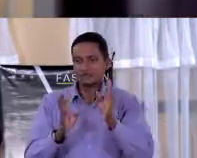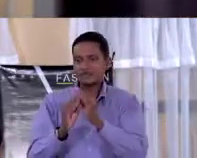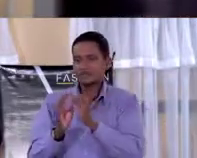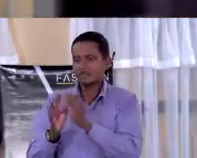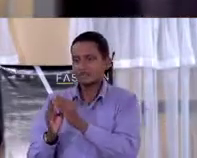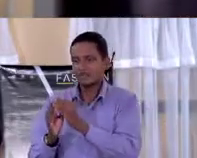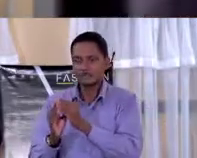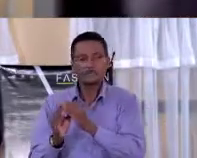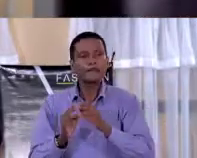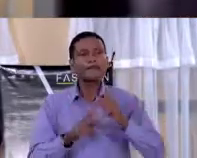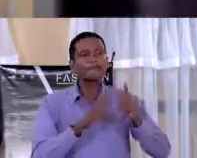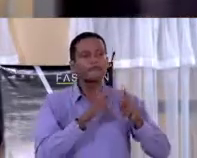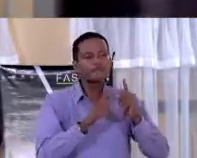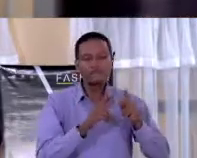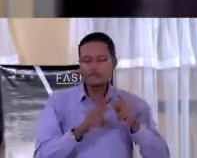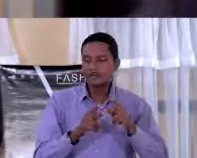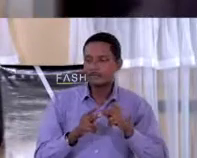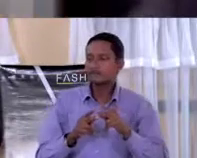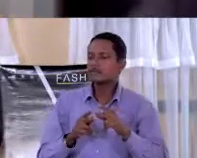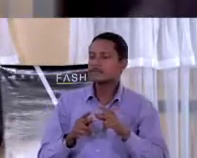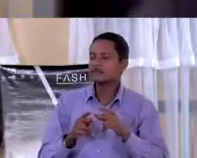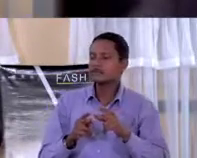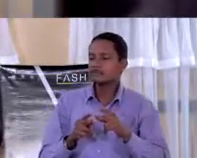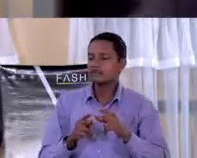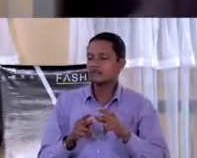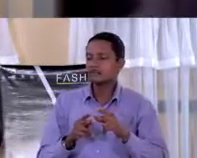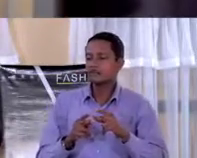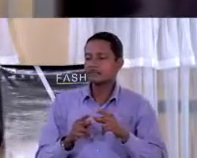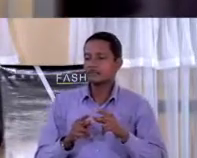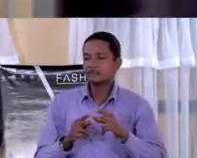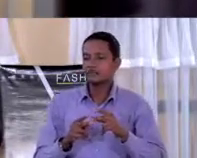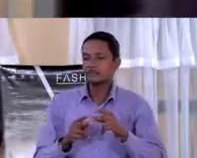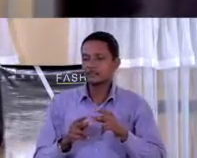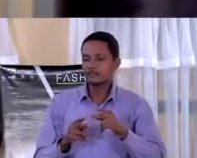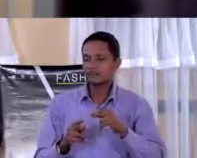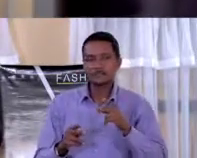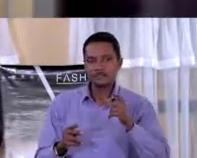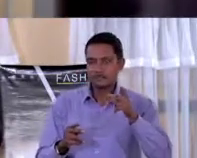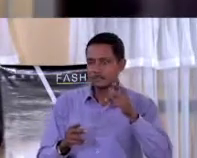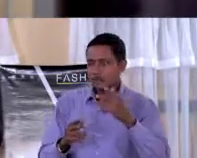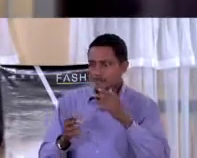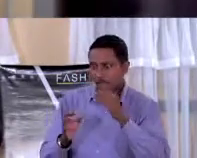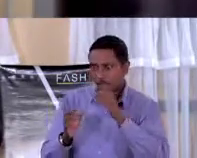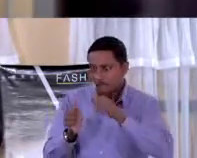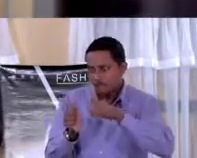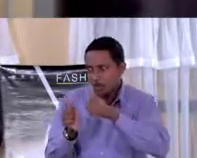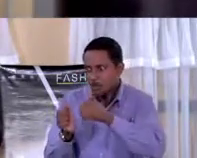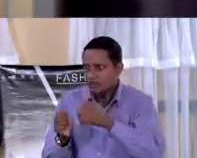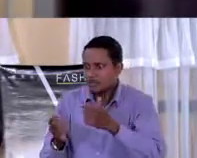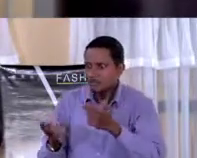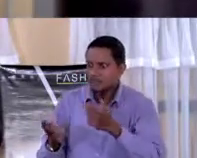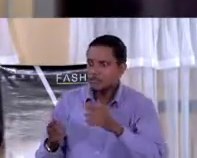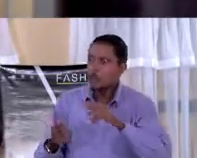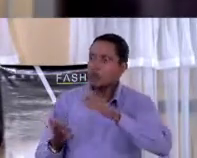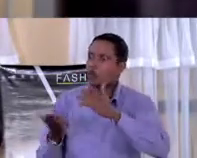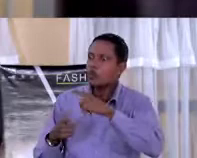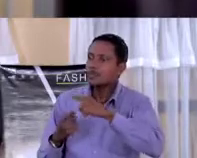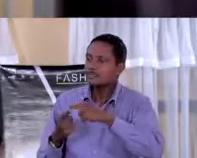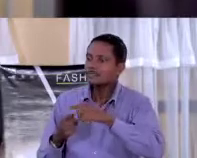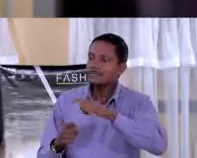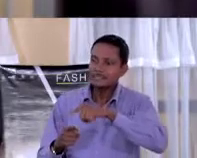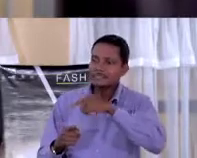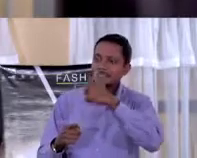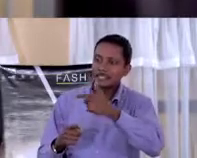And there is no follow-up. And the designers are daunted. And in Caribbean societies, with the change